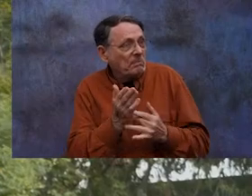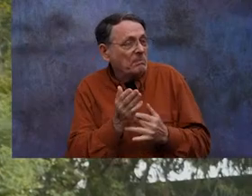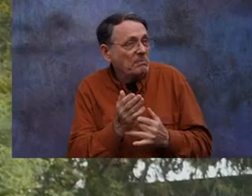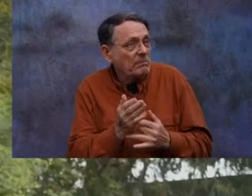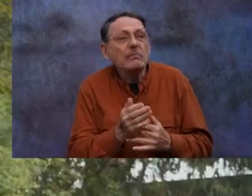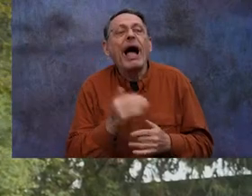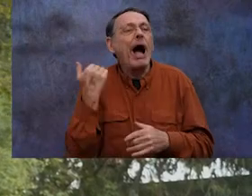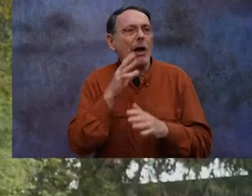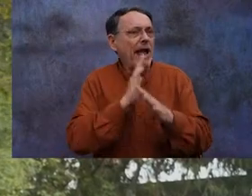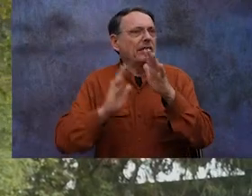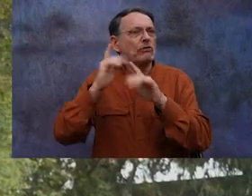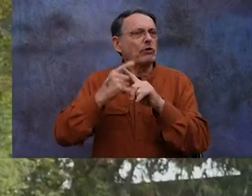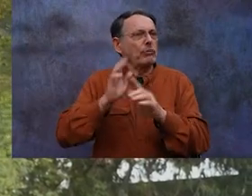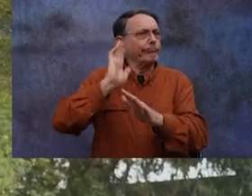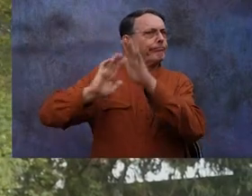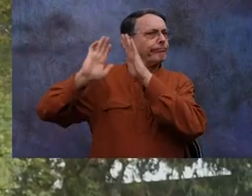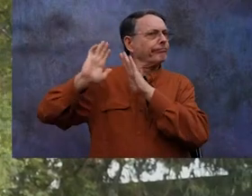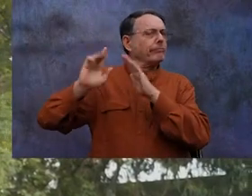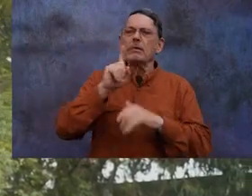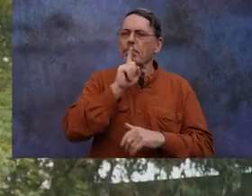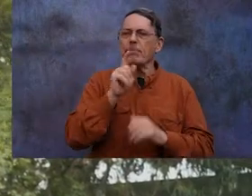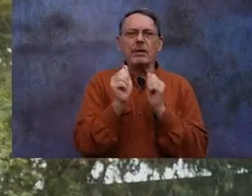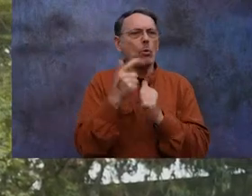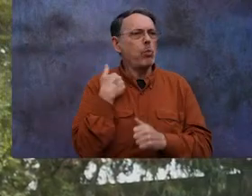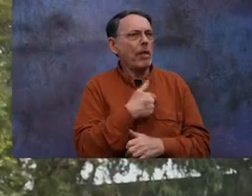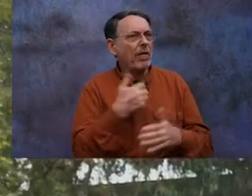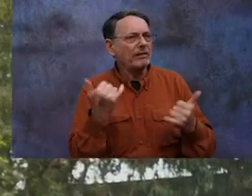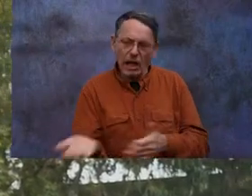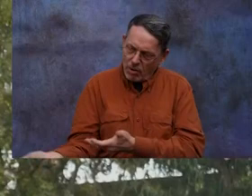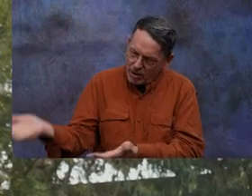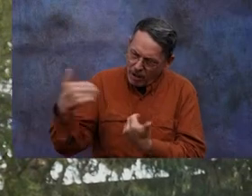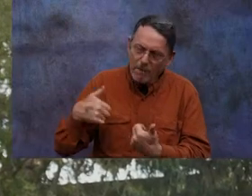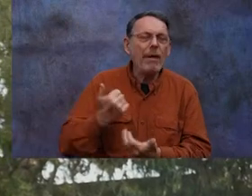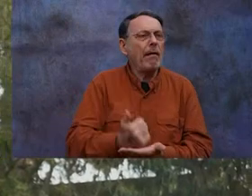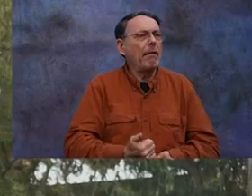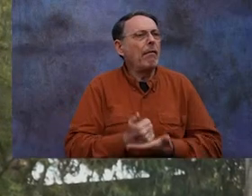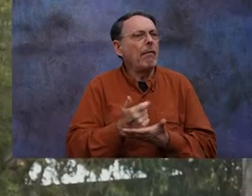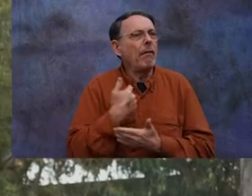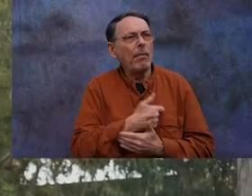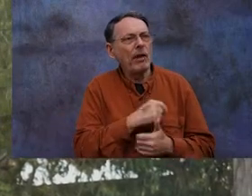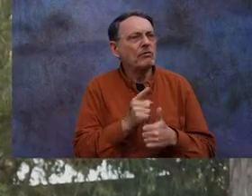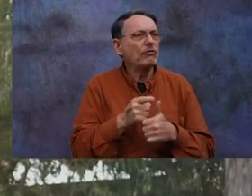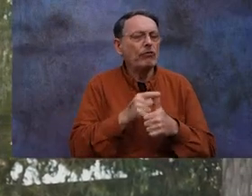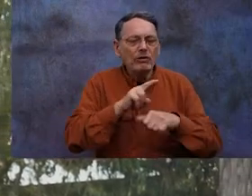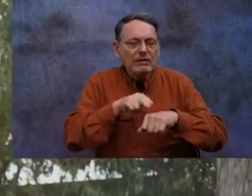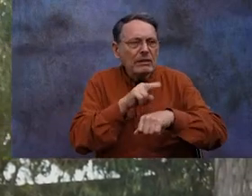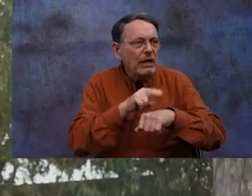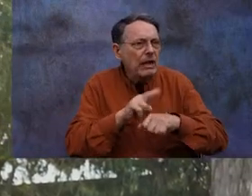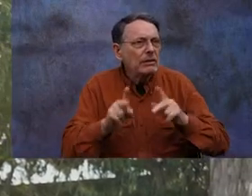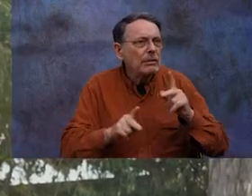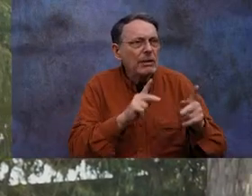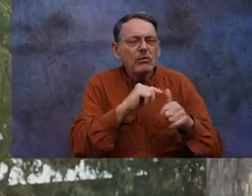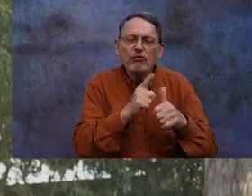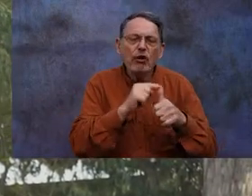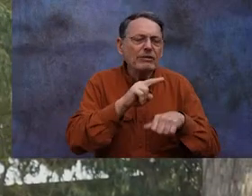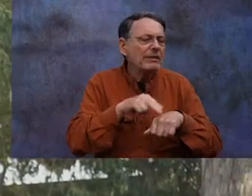through. Ancestors of yesterday, be with us. Come and help us.